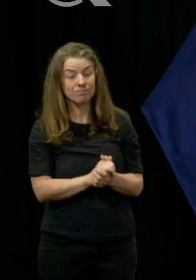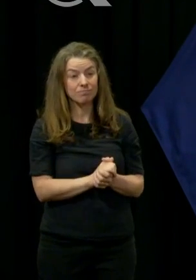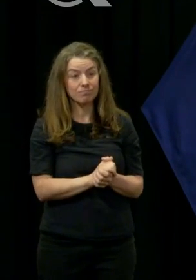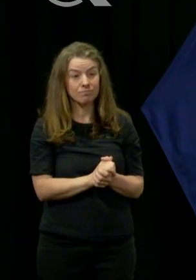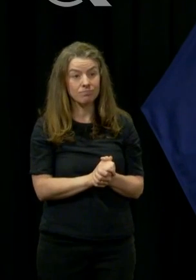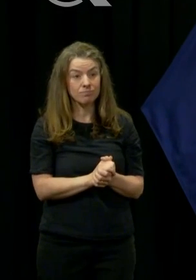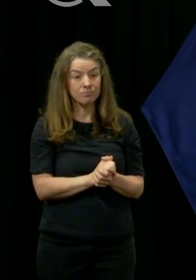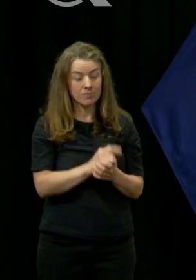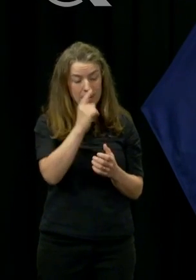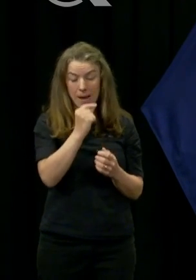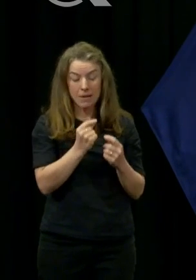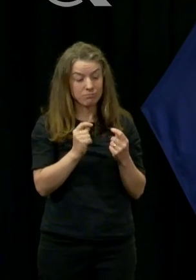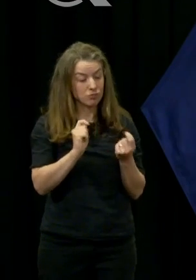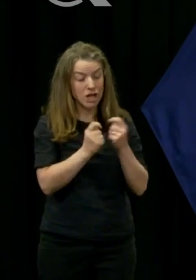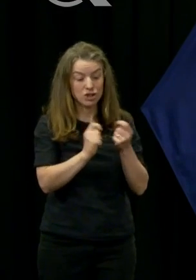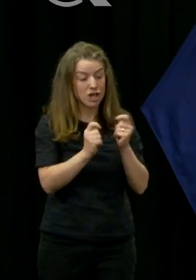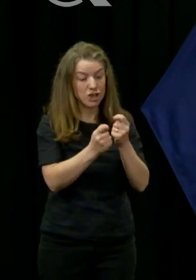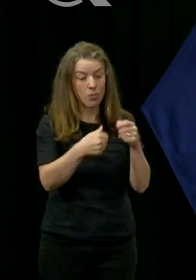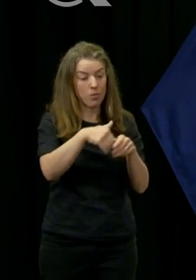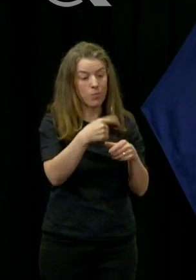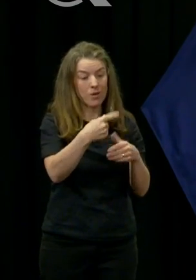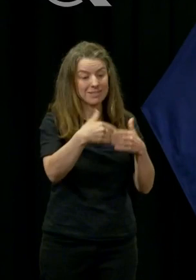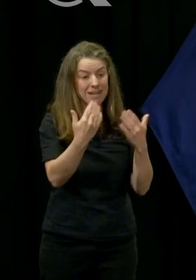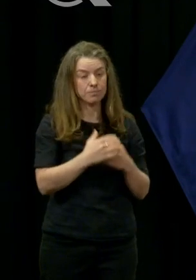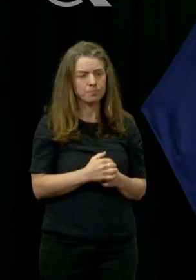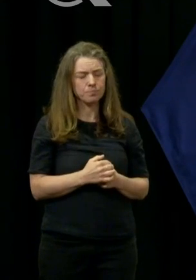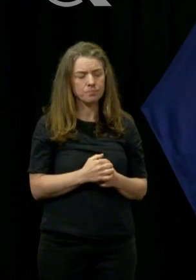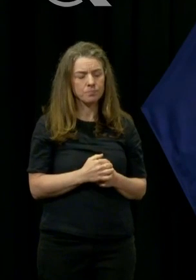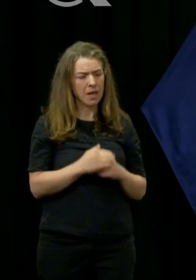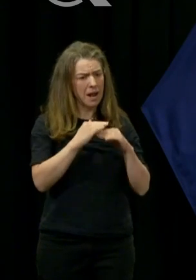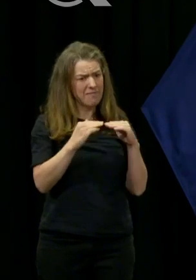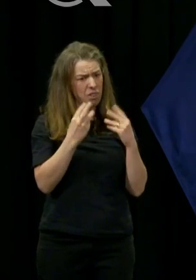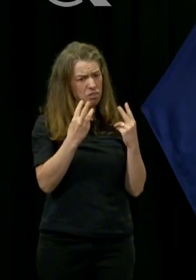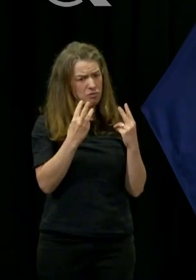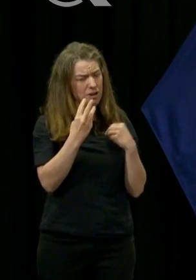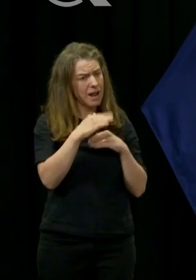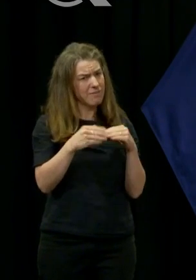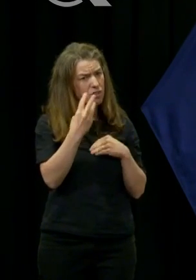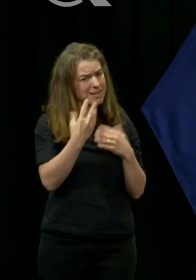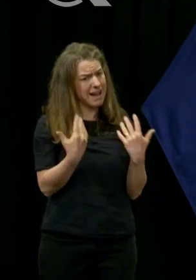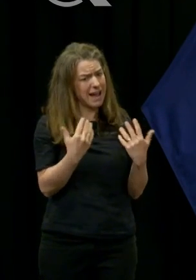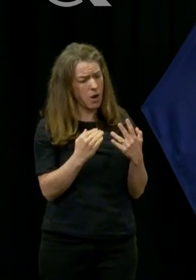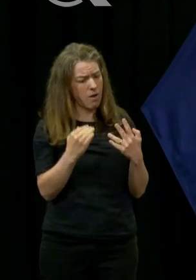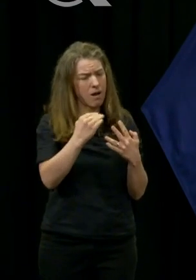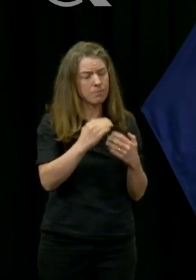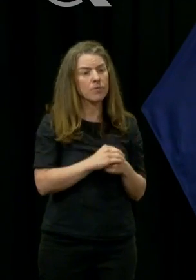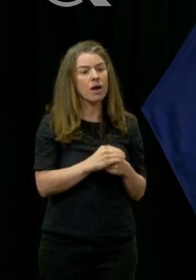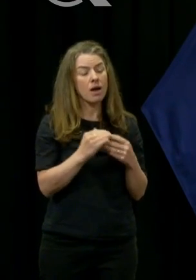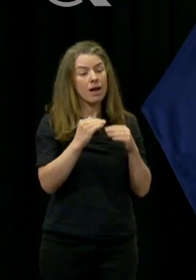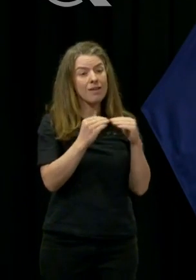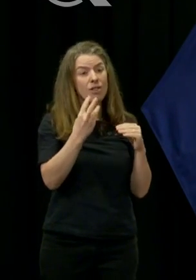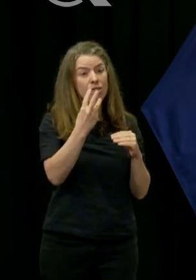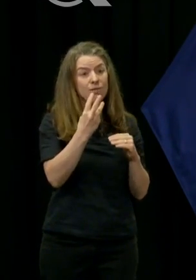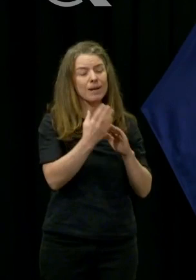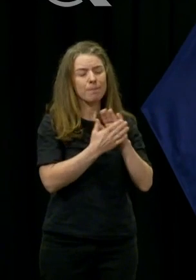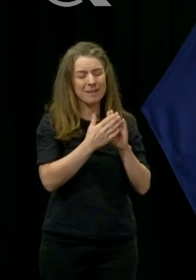daily notice. What are the implications to alert level 3? As you will have seen as we set out, restrictions at level 3 are through